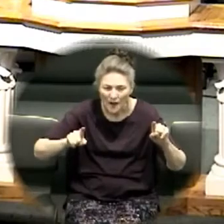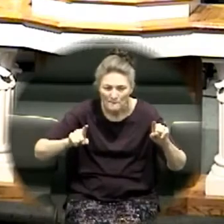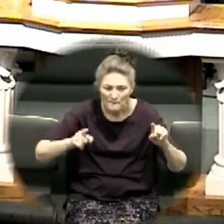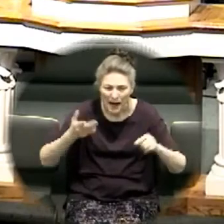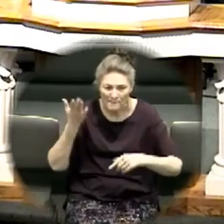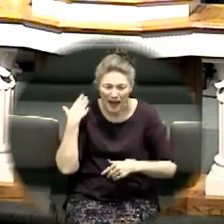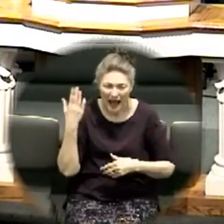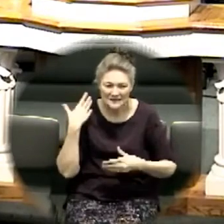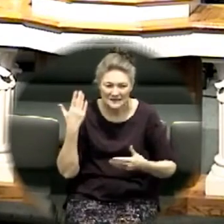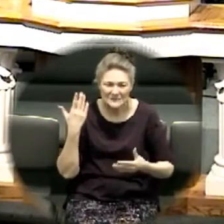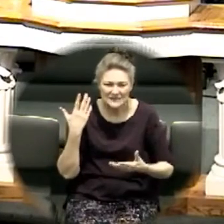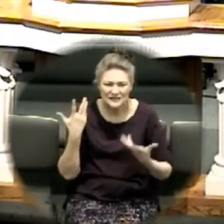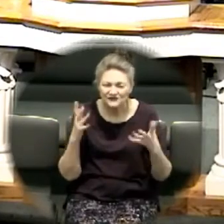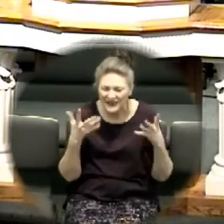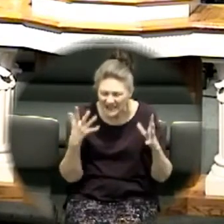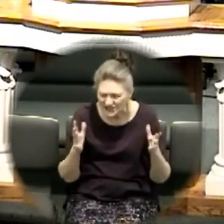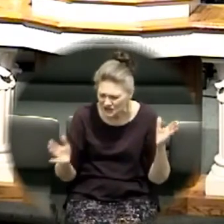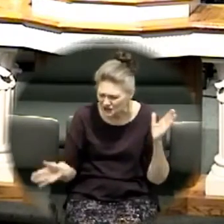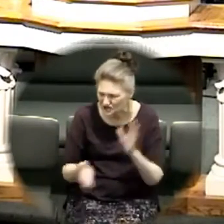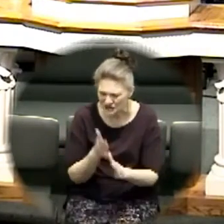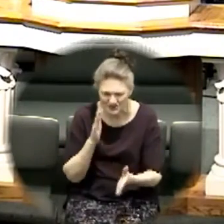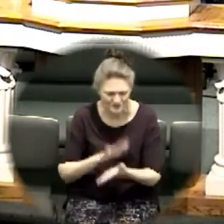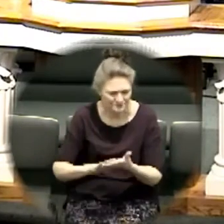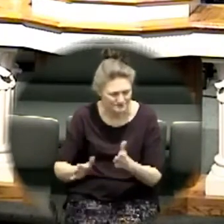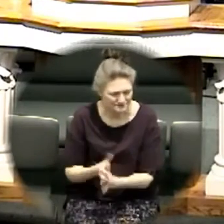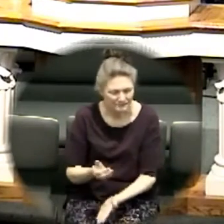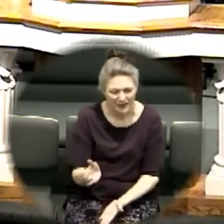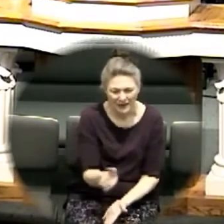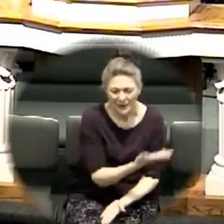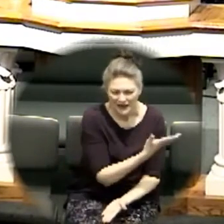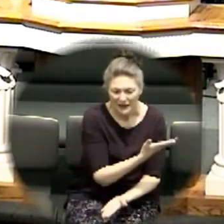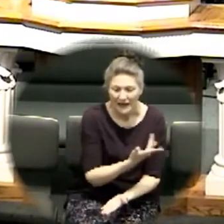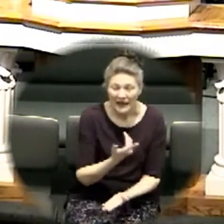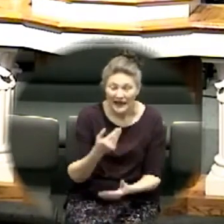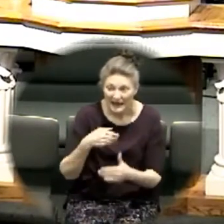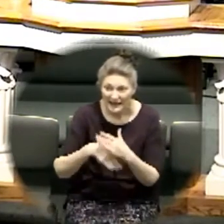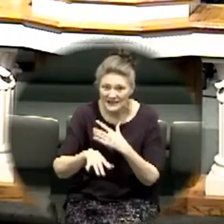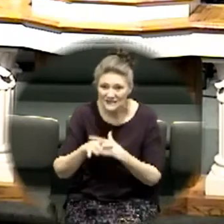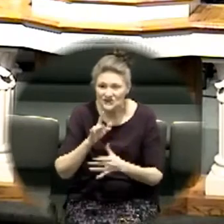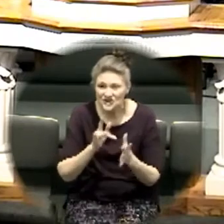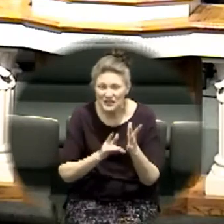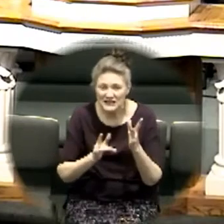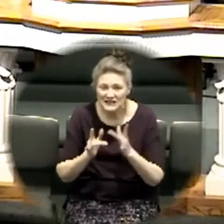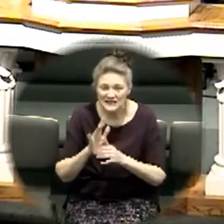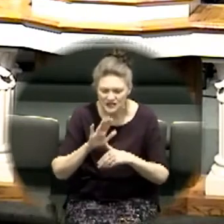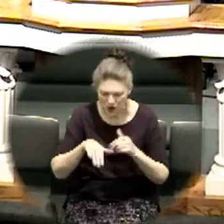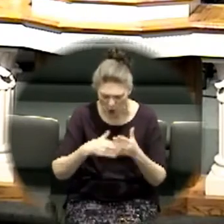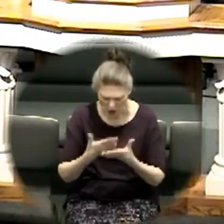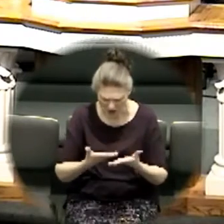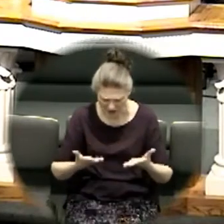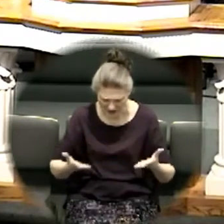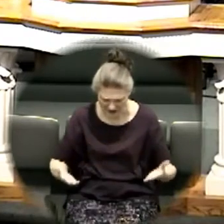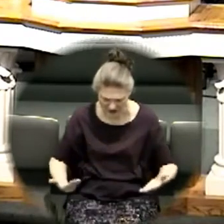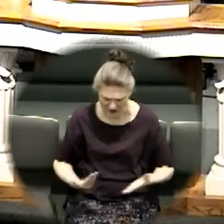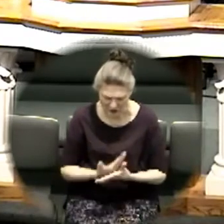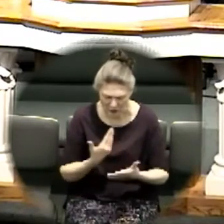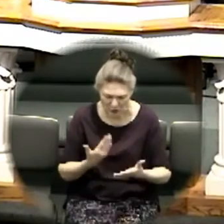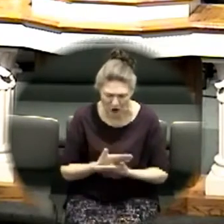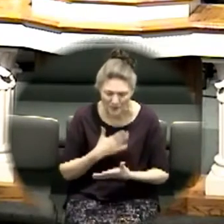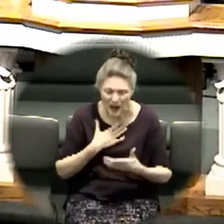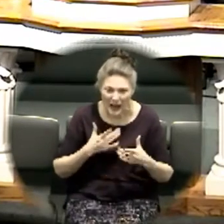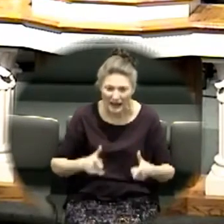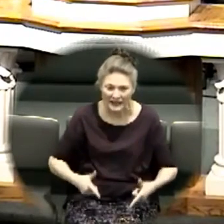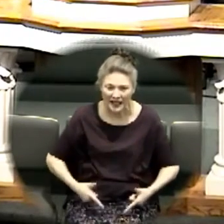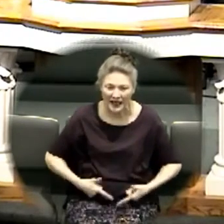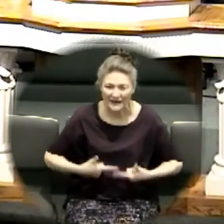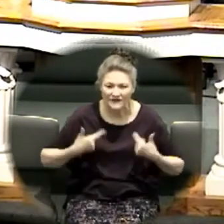my past is over in you my things are may do surrender and my